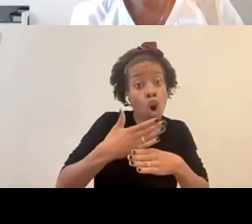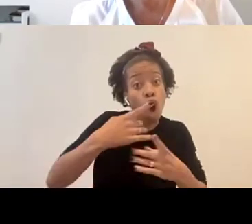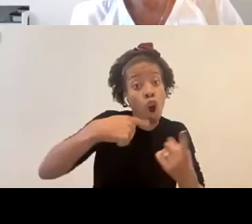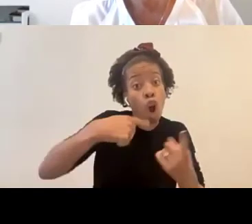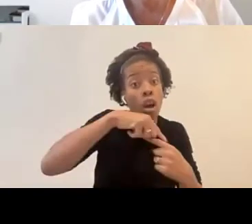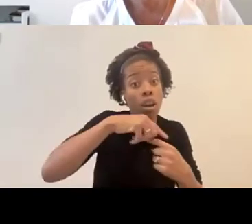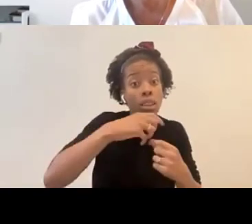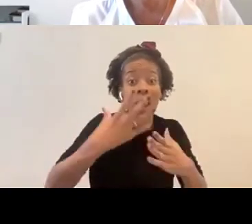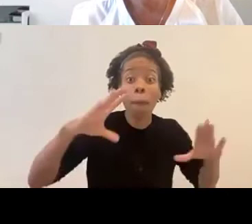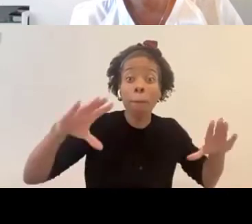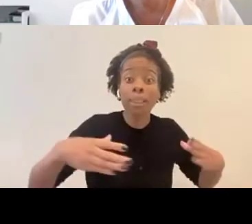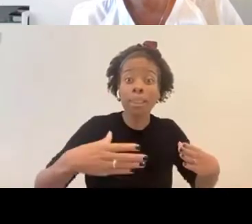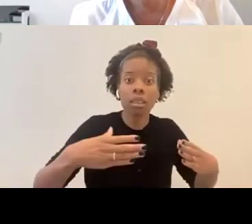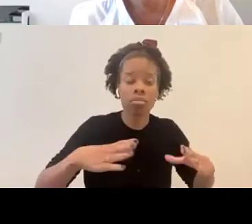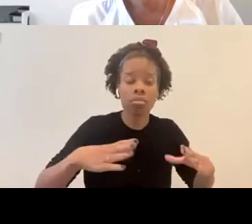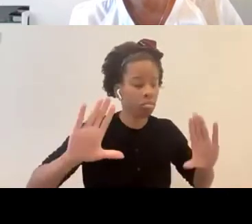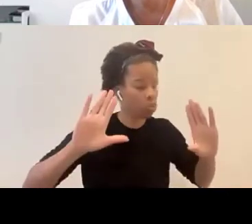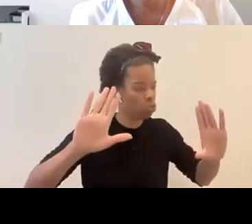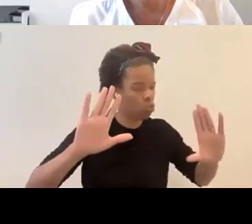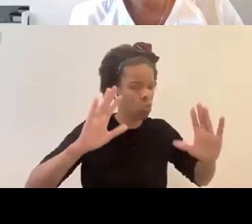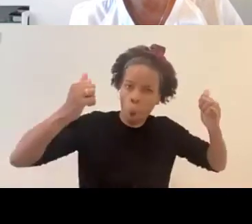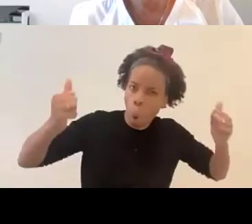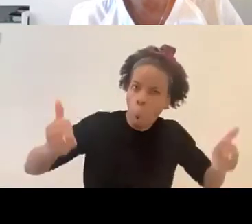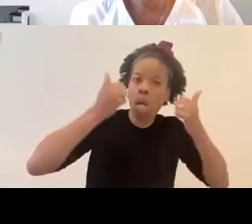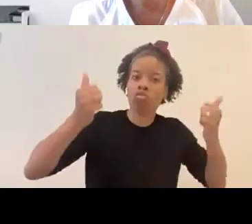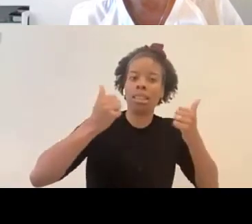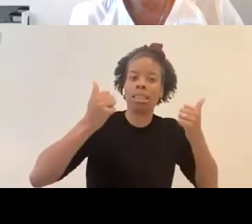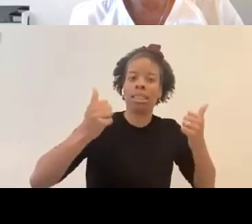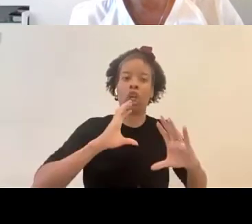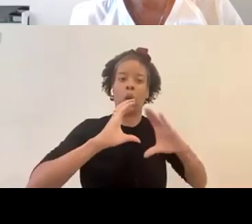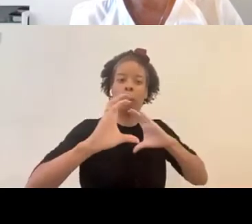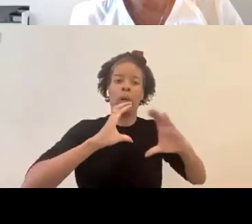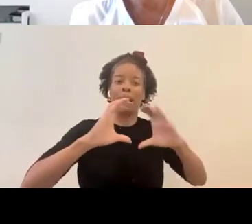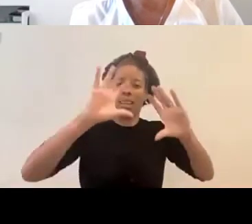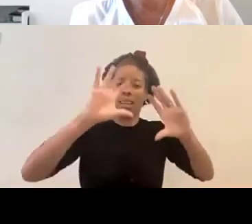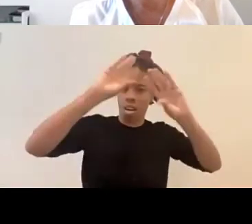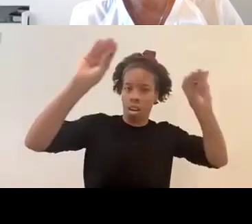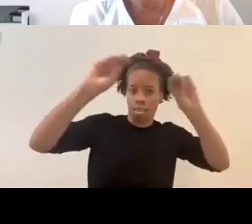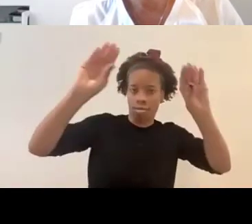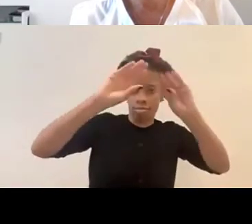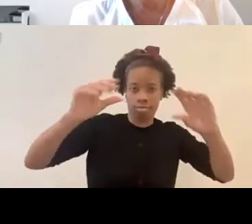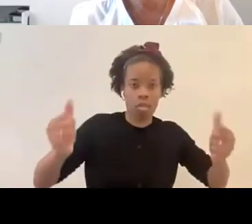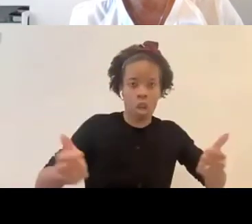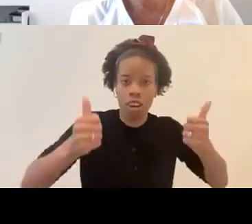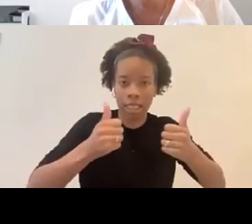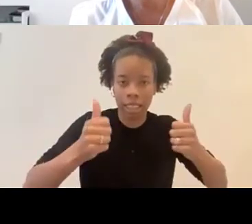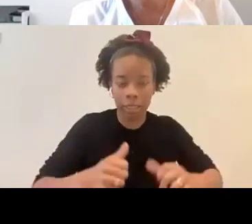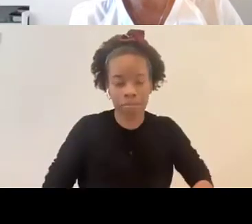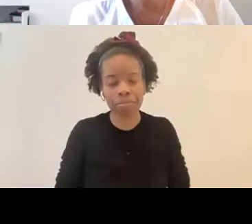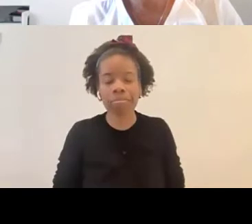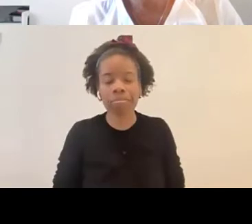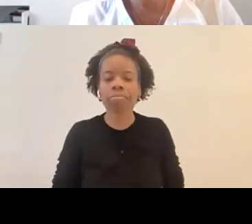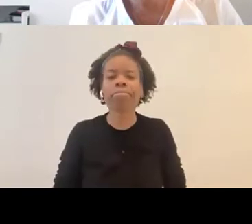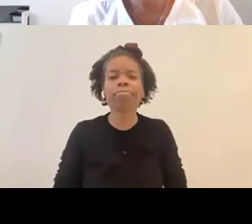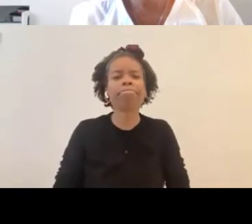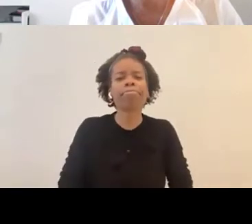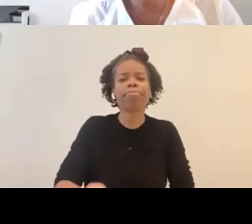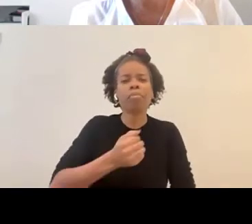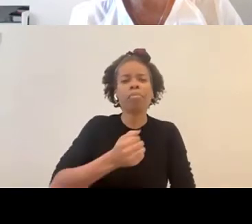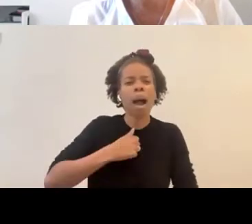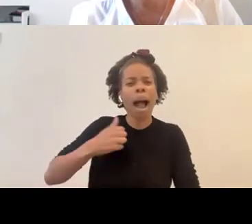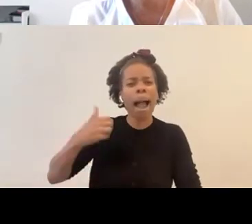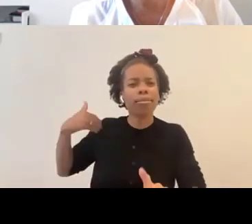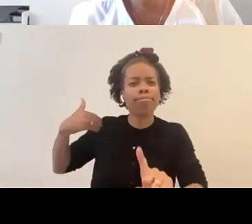communicator willy-nilly. So my journey is, and my sense